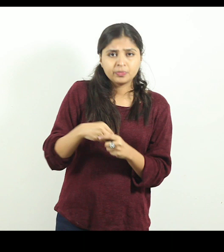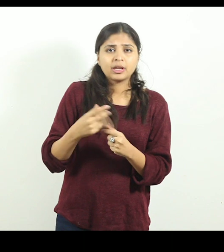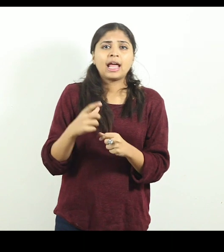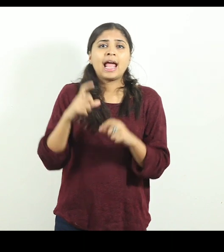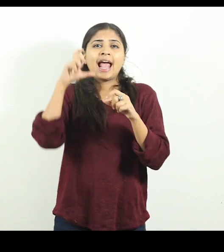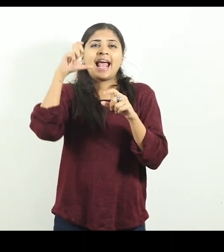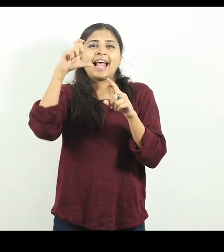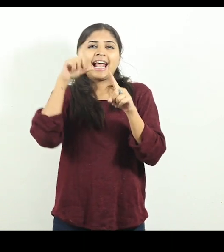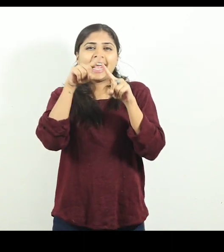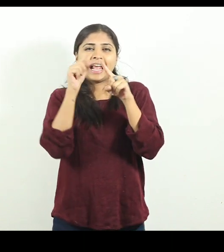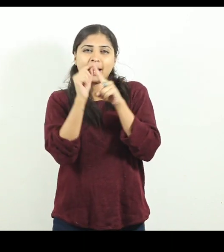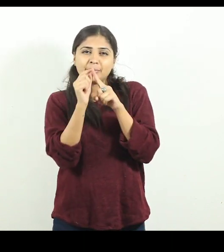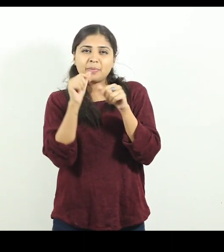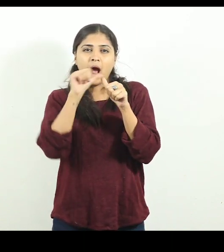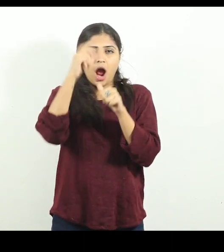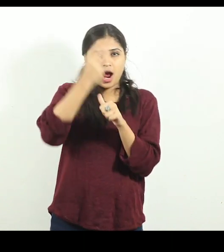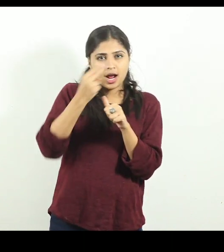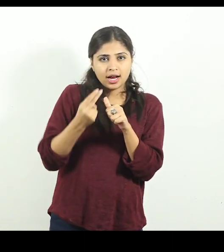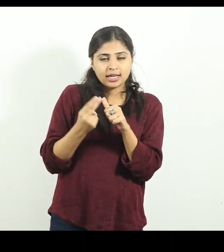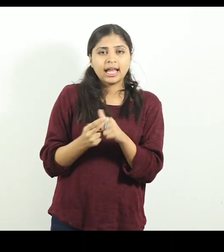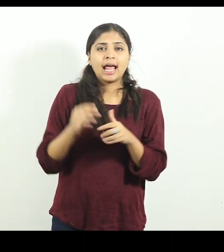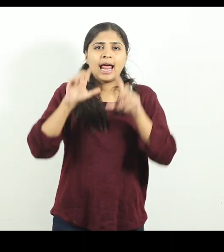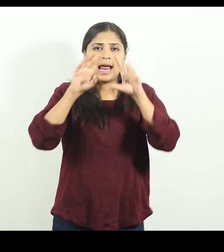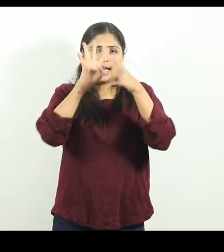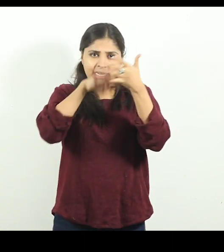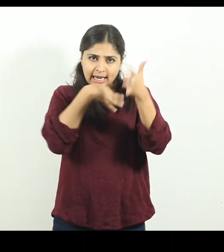tables, and headers and footers.